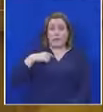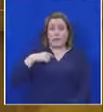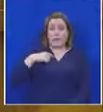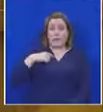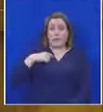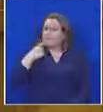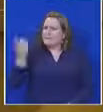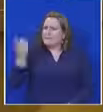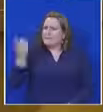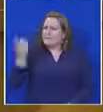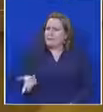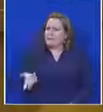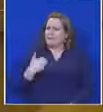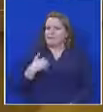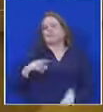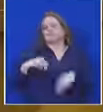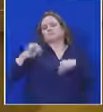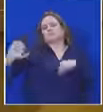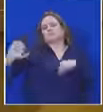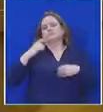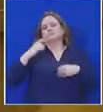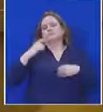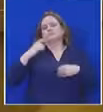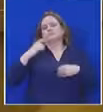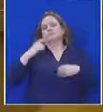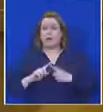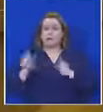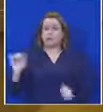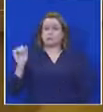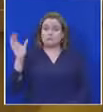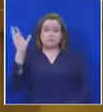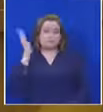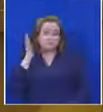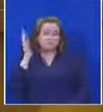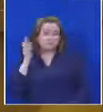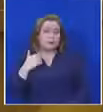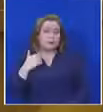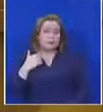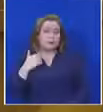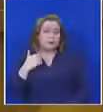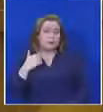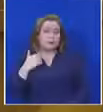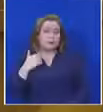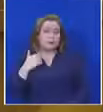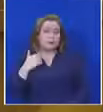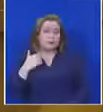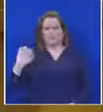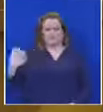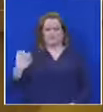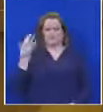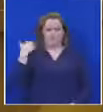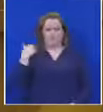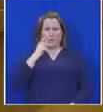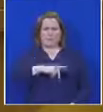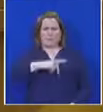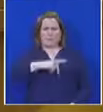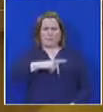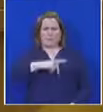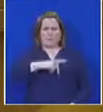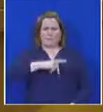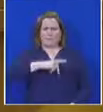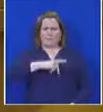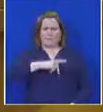we can take lessons, we'll say that we have taken lessons from what she has got to learn as a public protector of South Africa. If